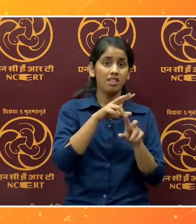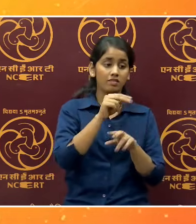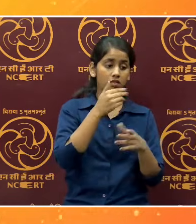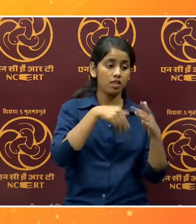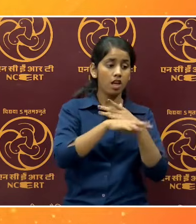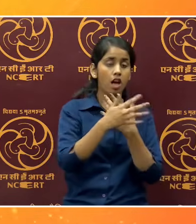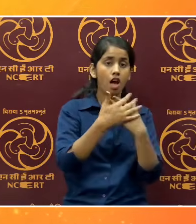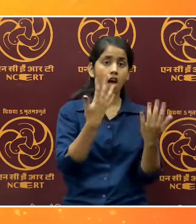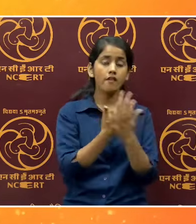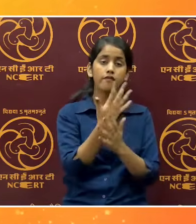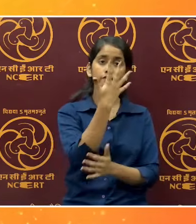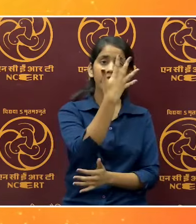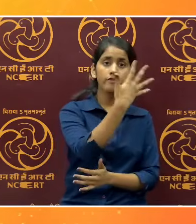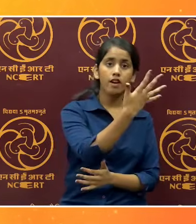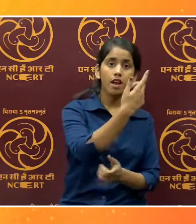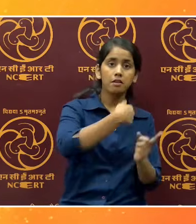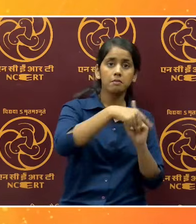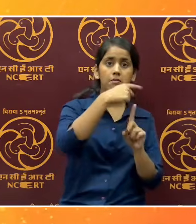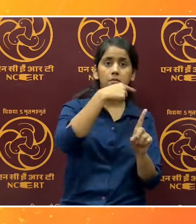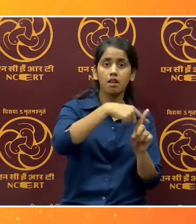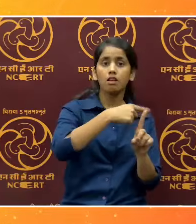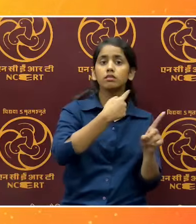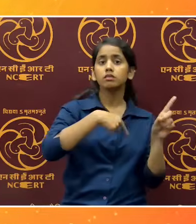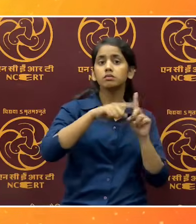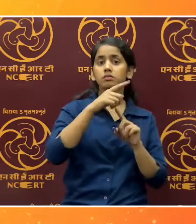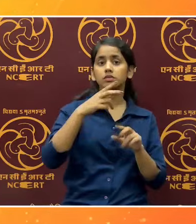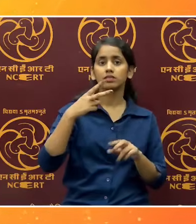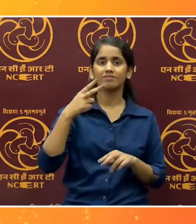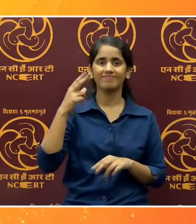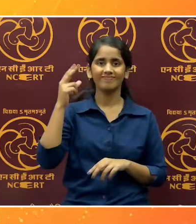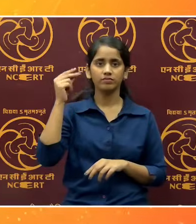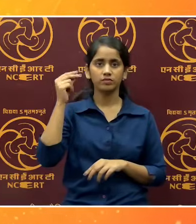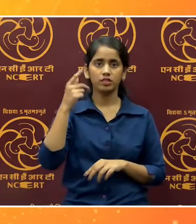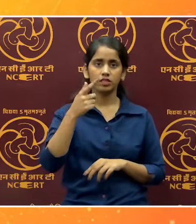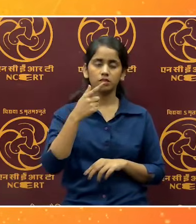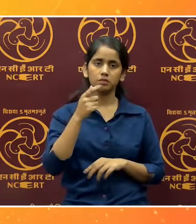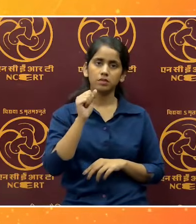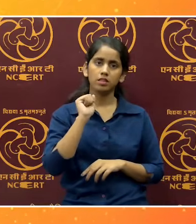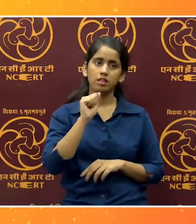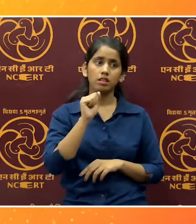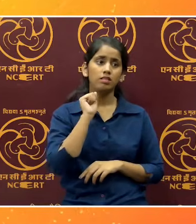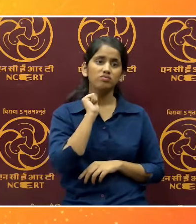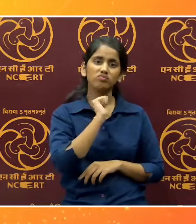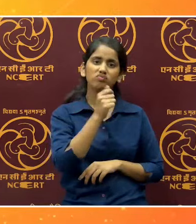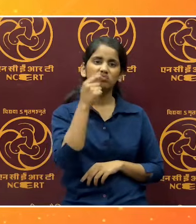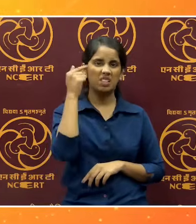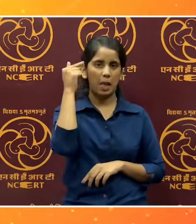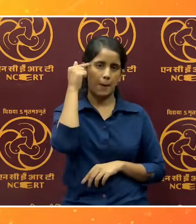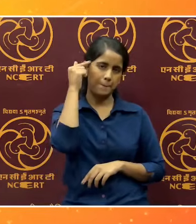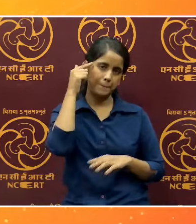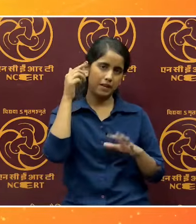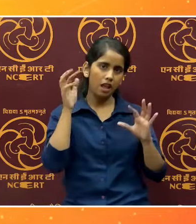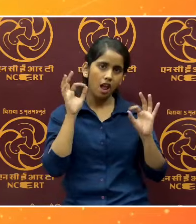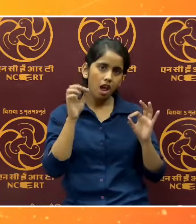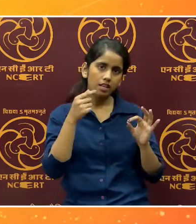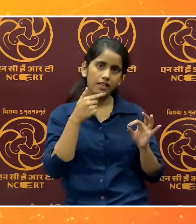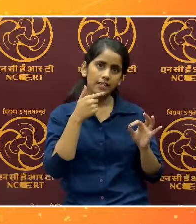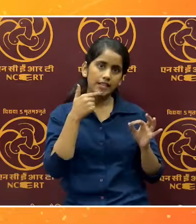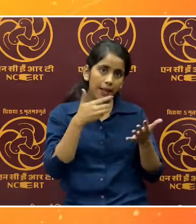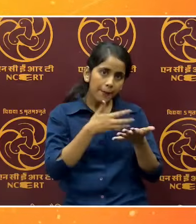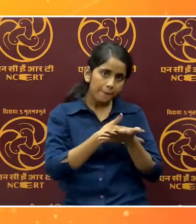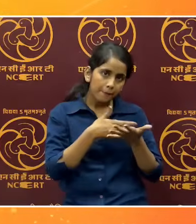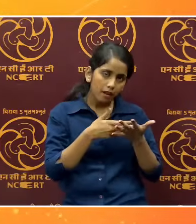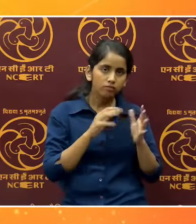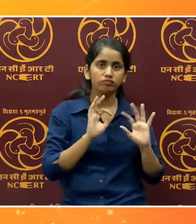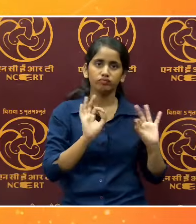a lost arm if one breaks off. Starfish do not have a brain or blood. They use sea water to